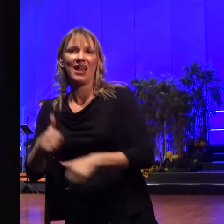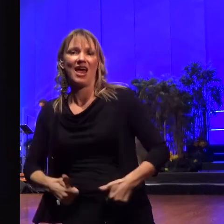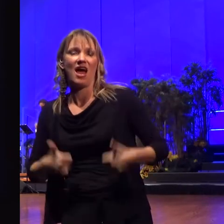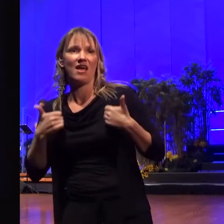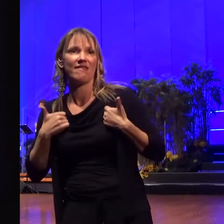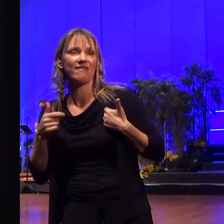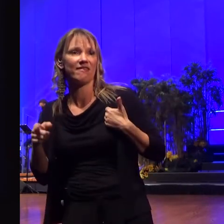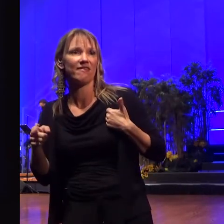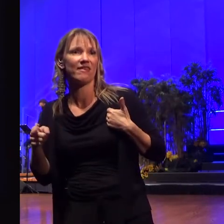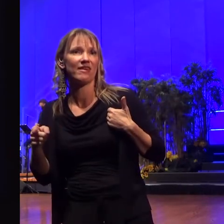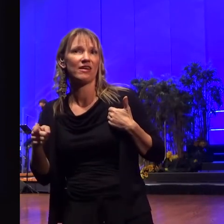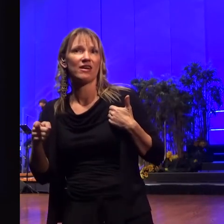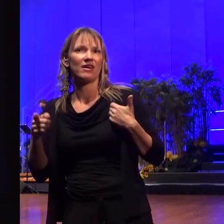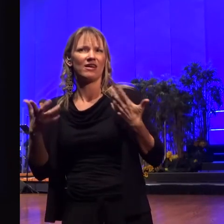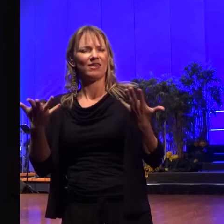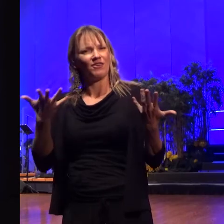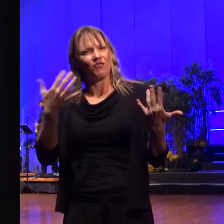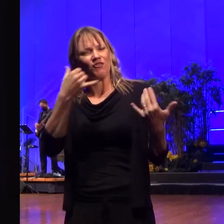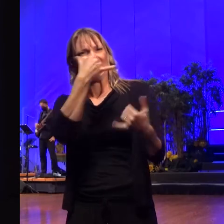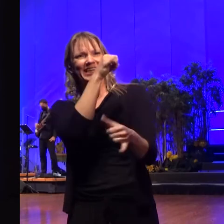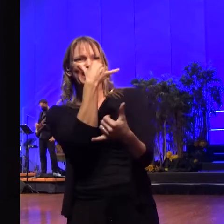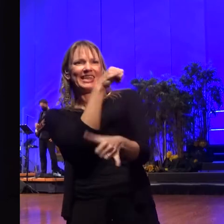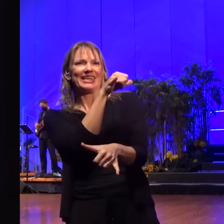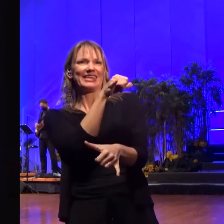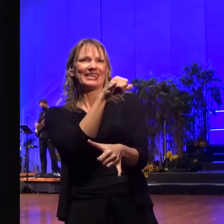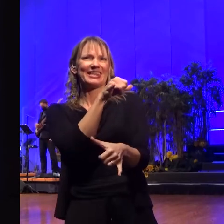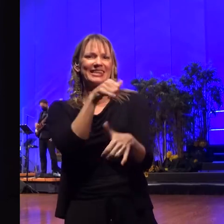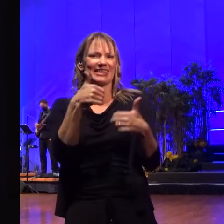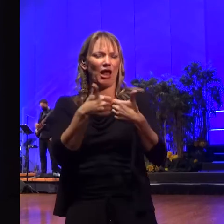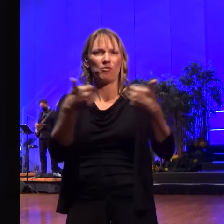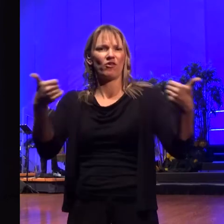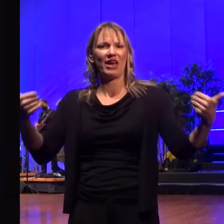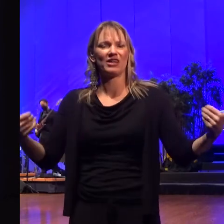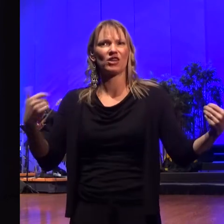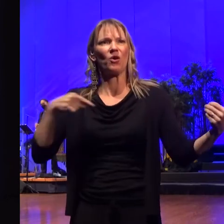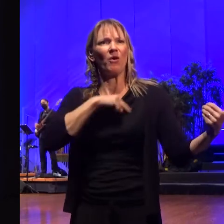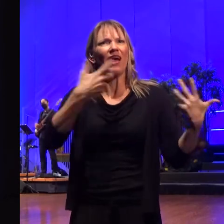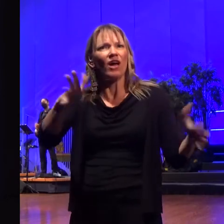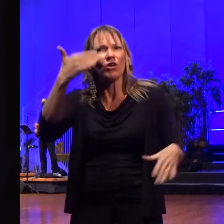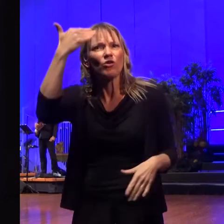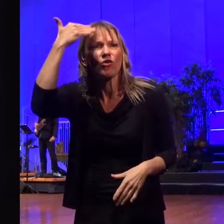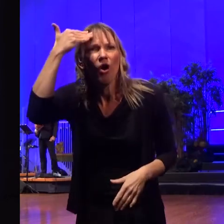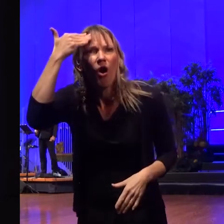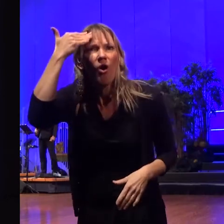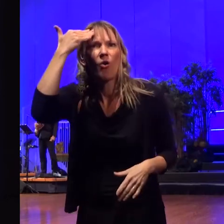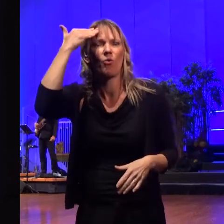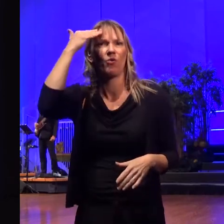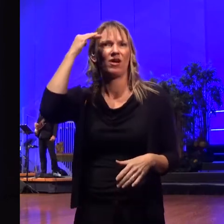life. What a ridiculous separation. We know that it's an illusion